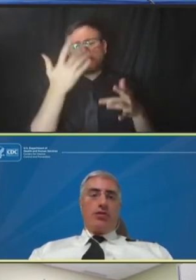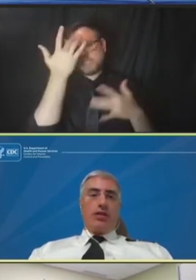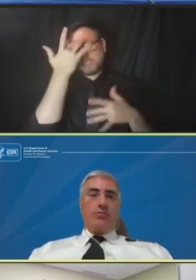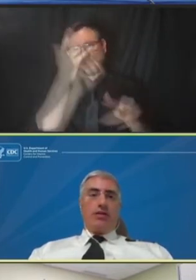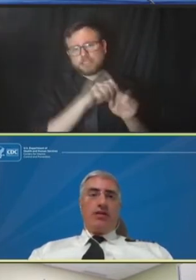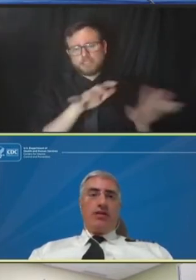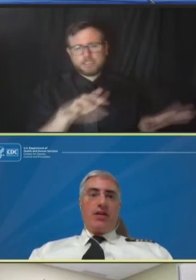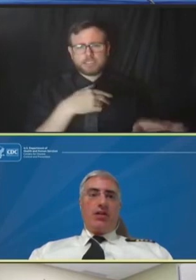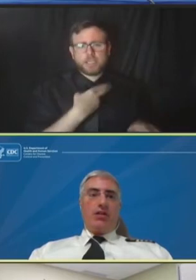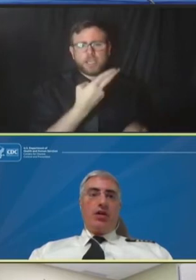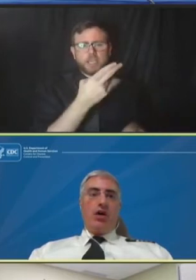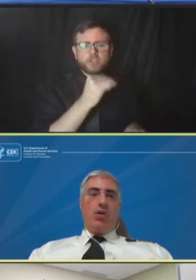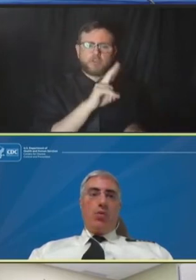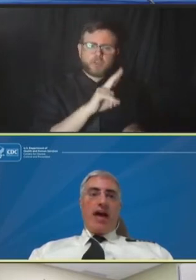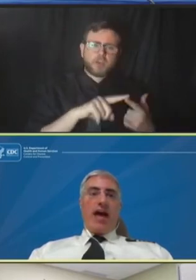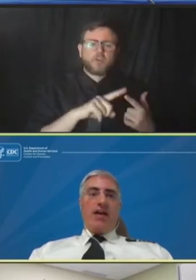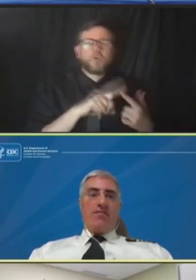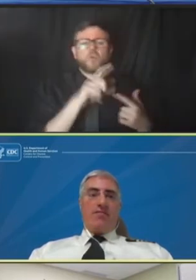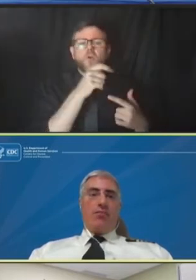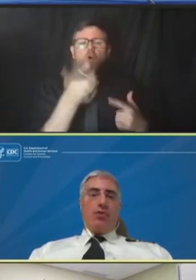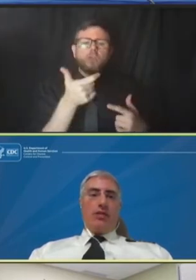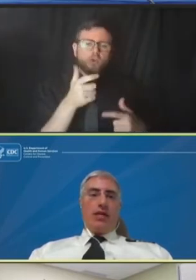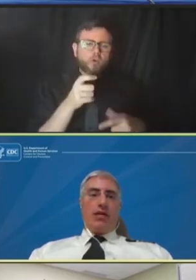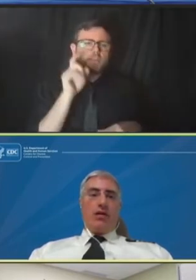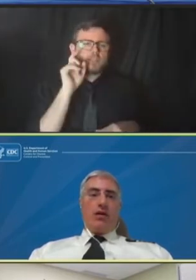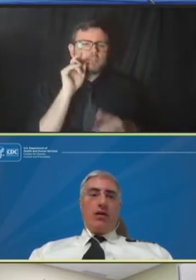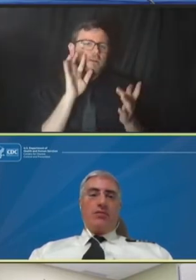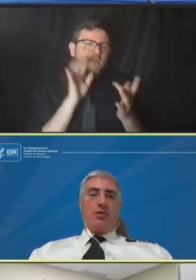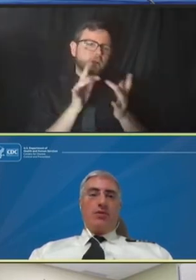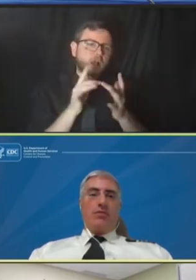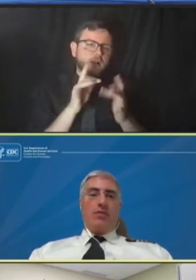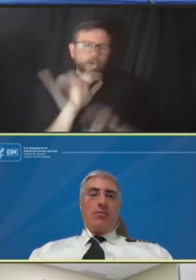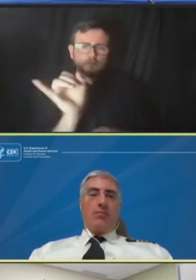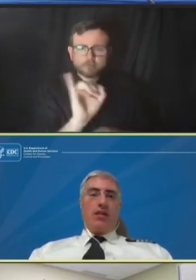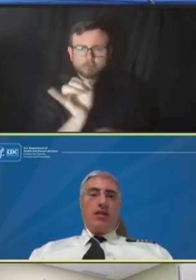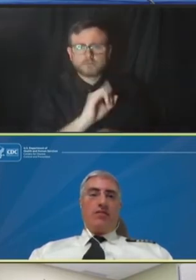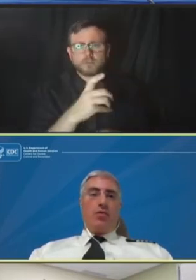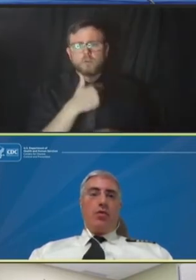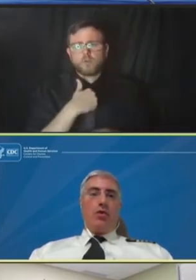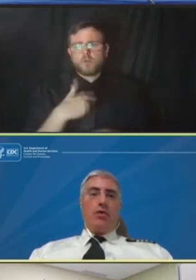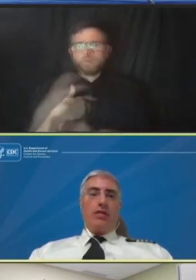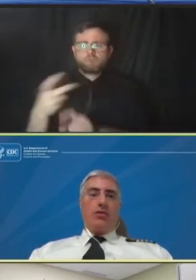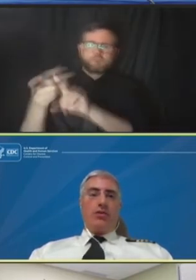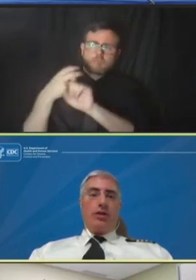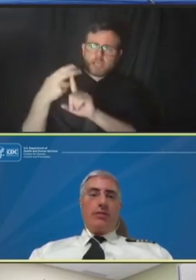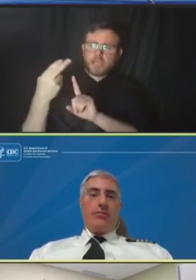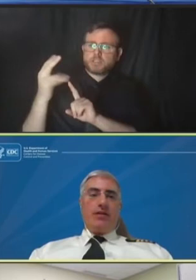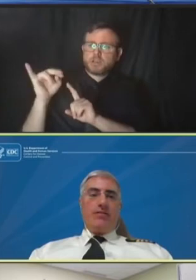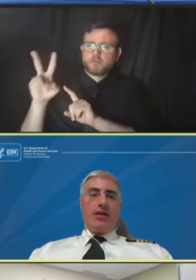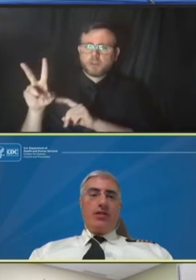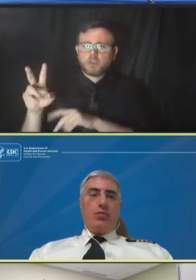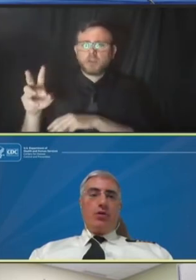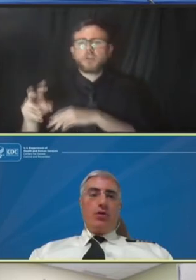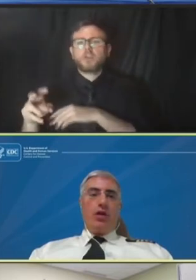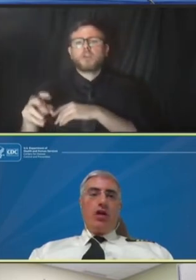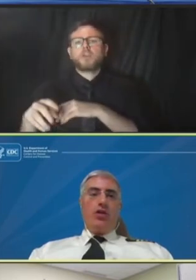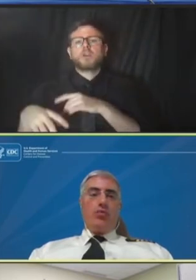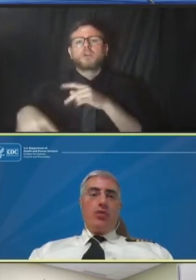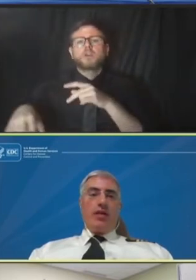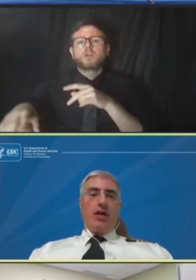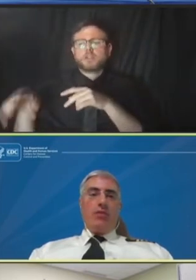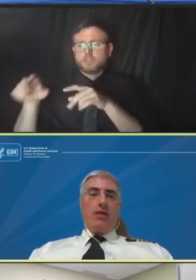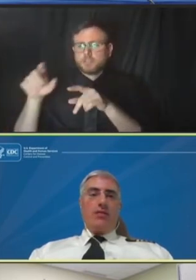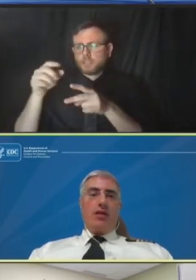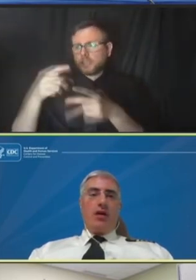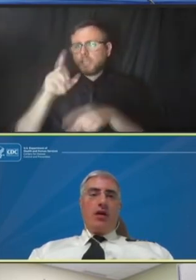sexually transmitted infections, we have pulled in our experts from HIV world, sexually transmitted infection world, to